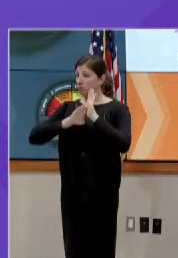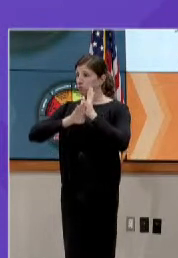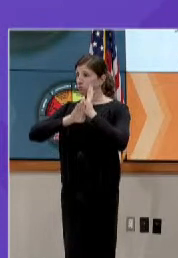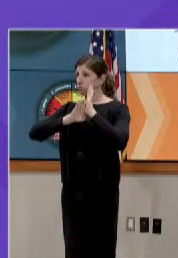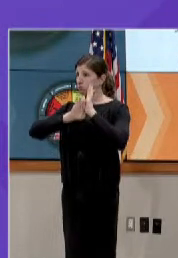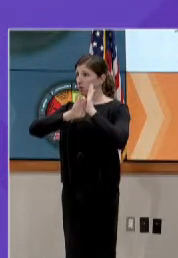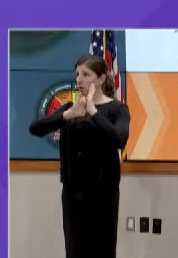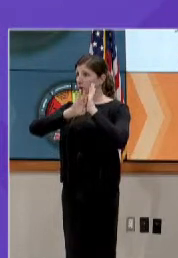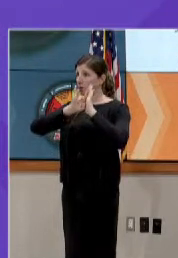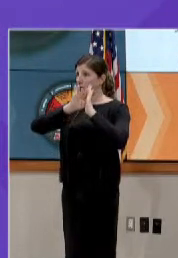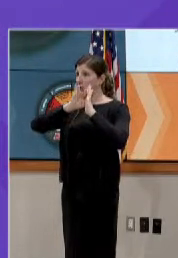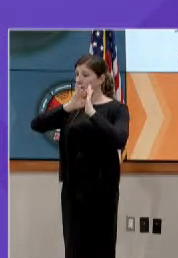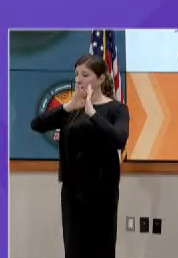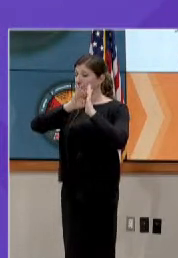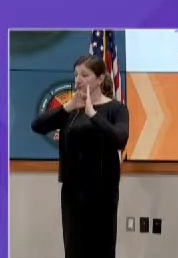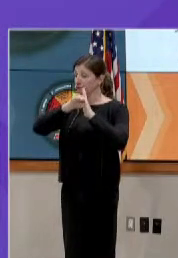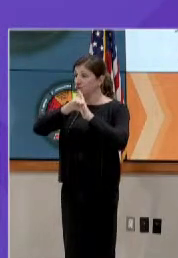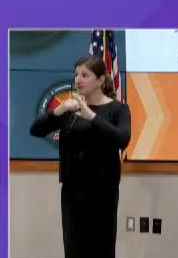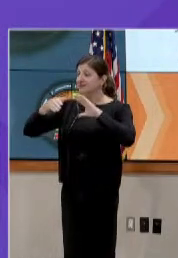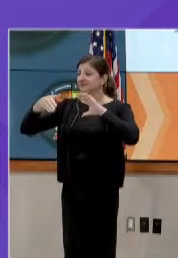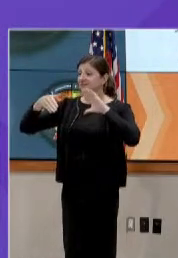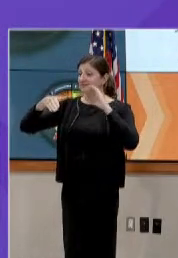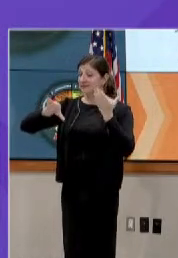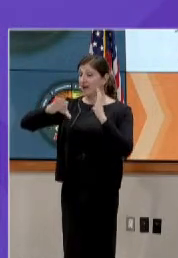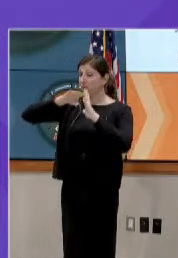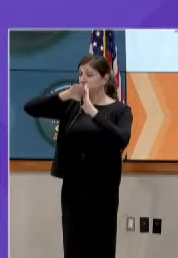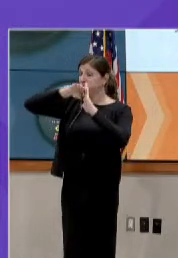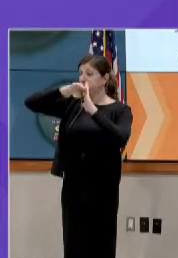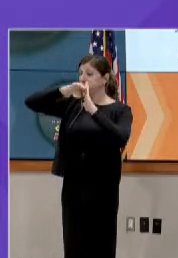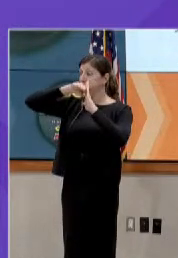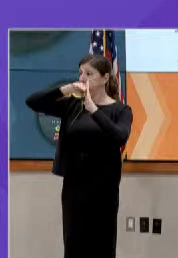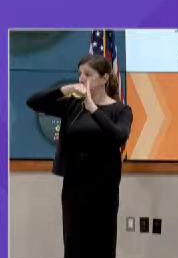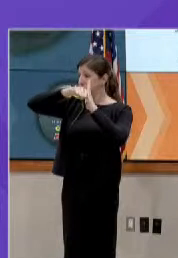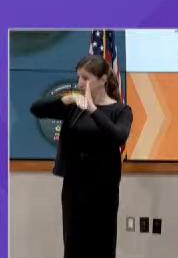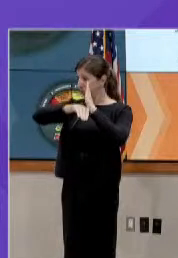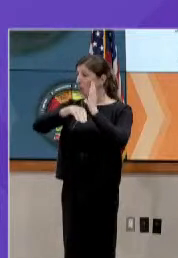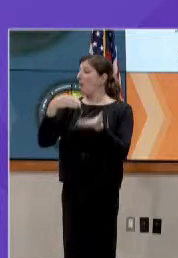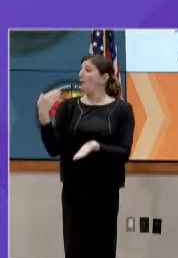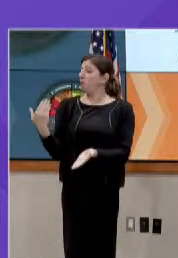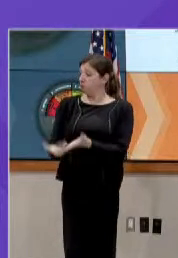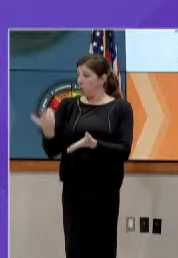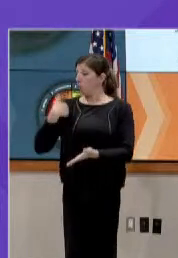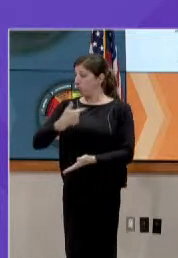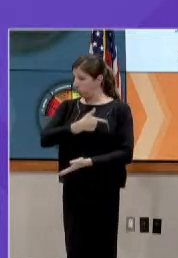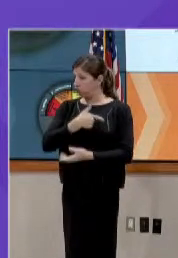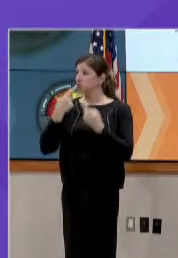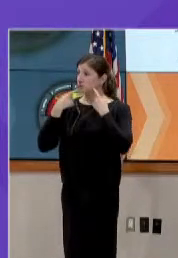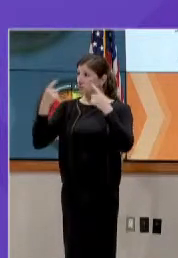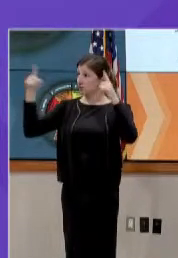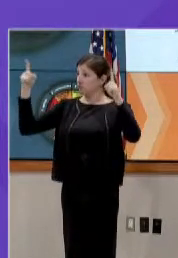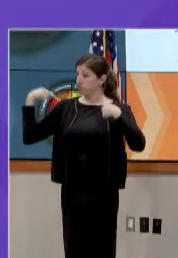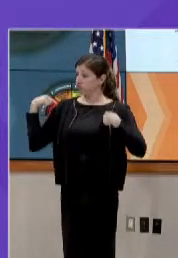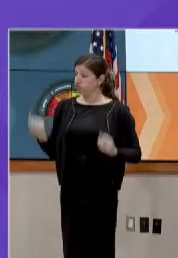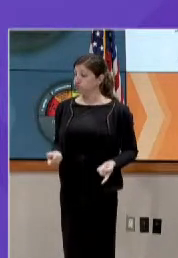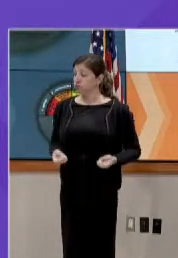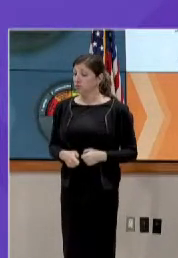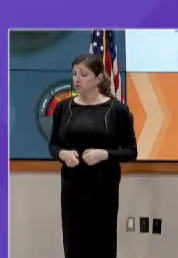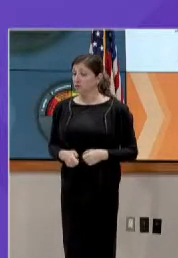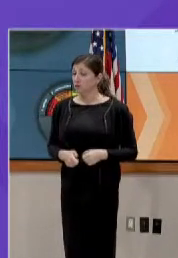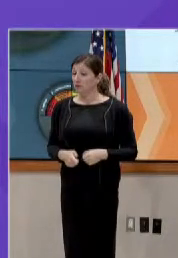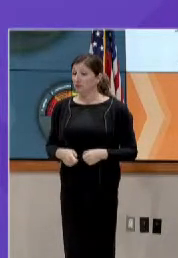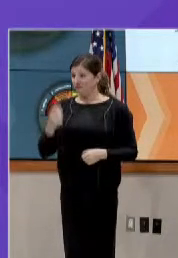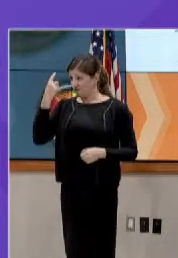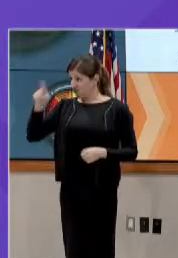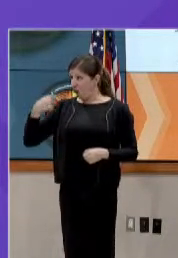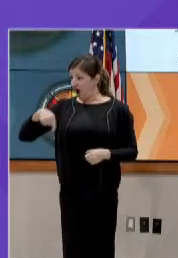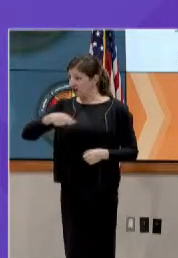the death rates, they have shown that we have been successful. We did that not just because